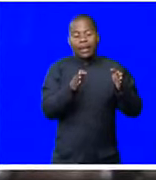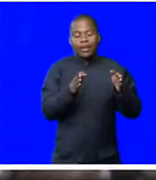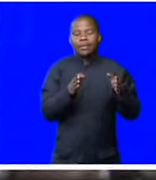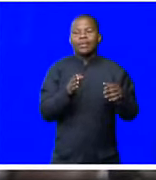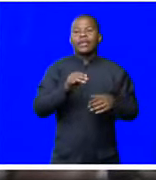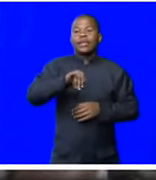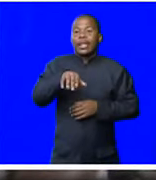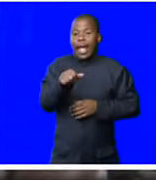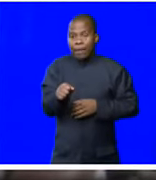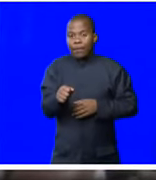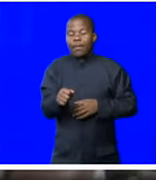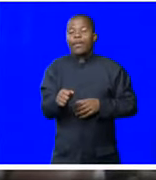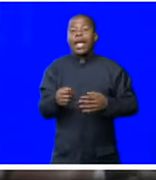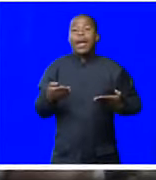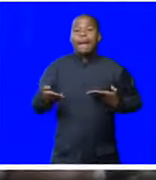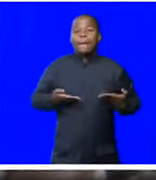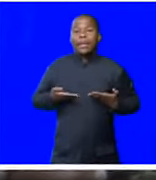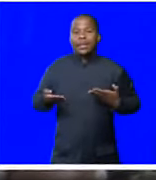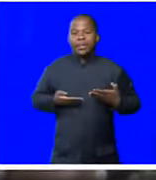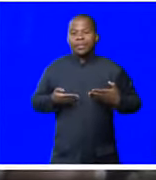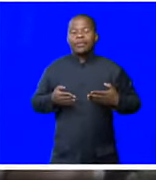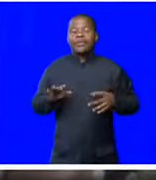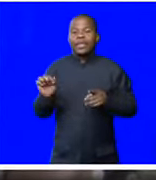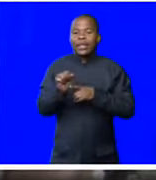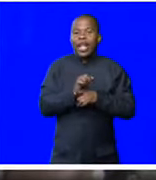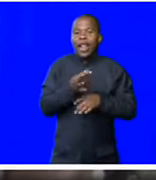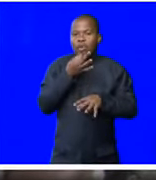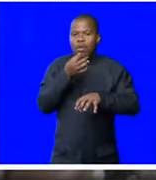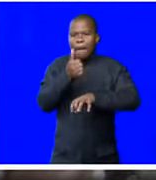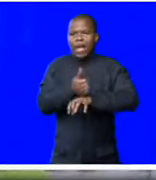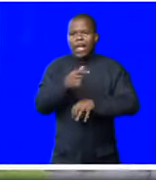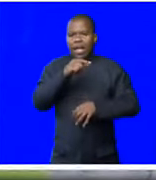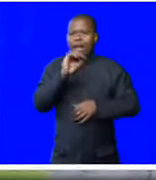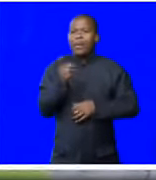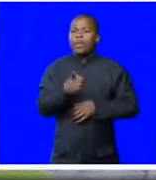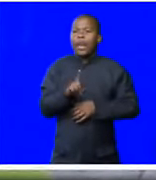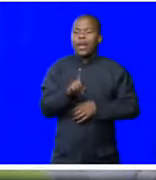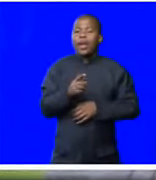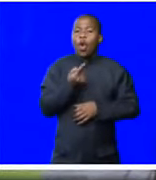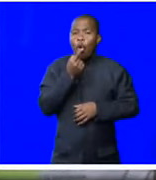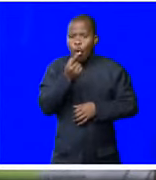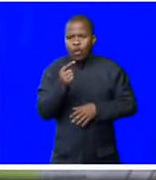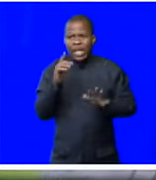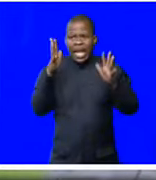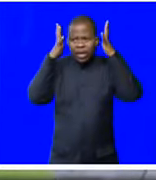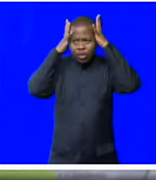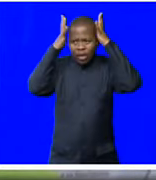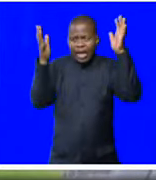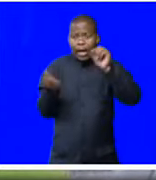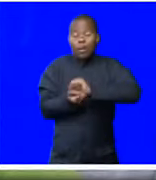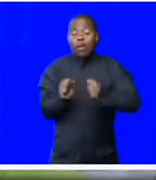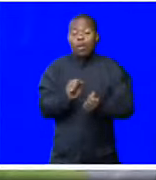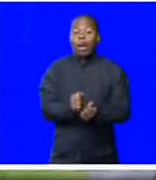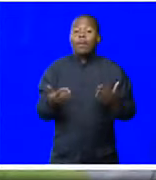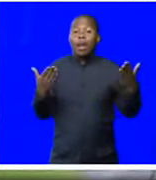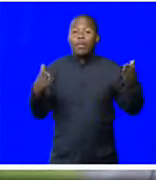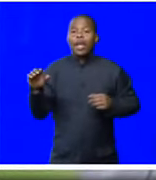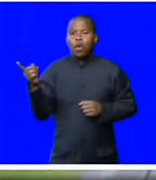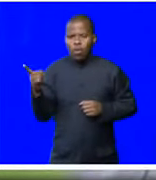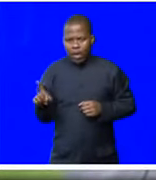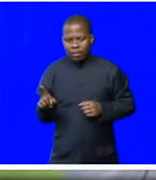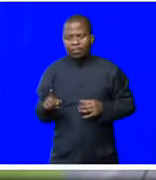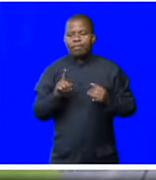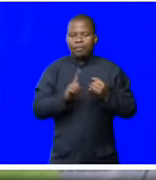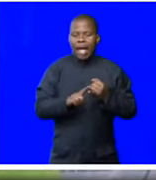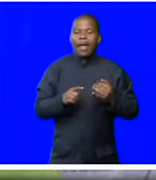Sabelo Dlamini, says one of the challenges in youth entrepreneurship in the Kingdom of Eswatini is lack of innovation and access to